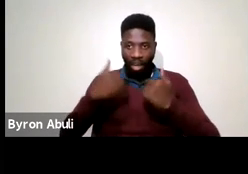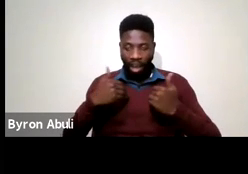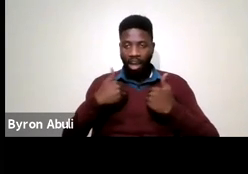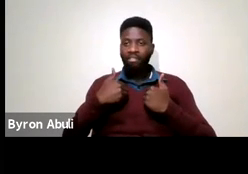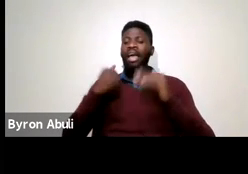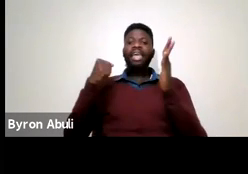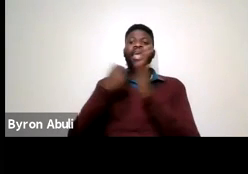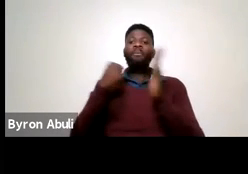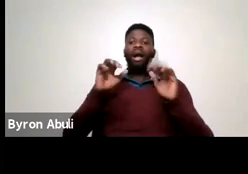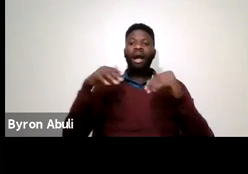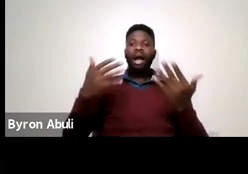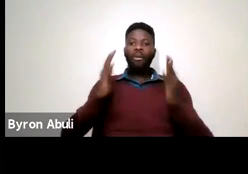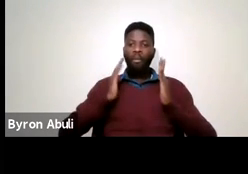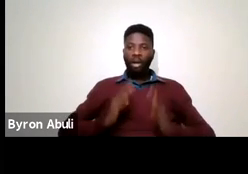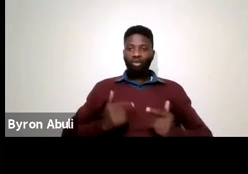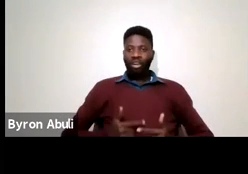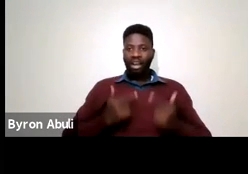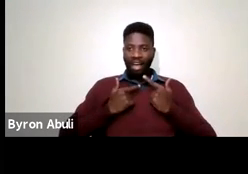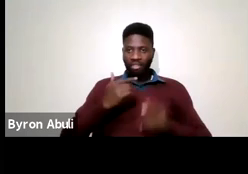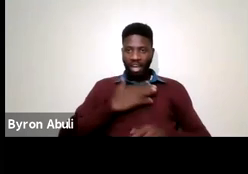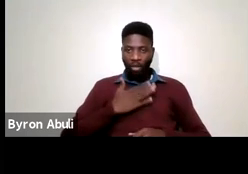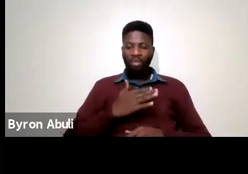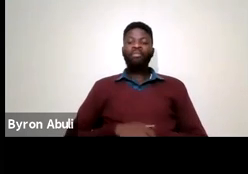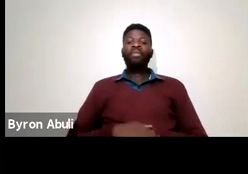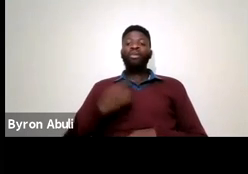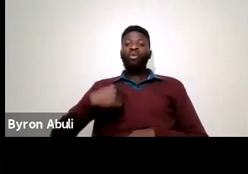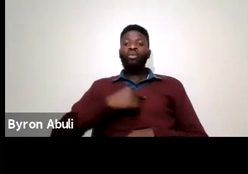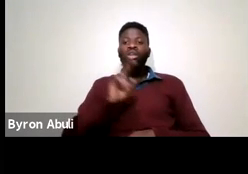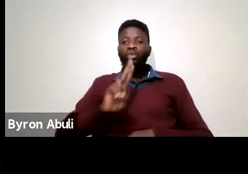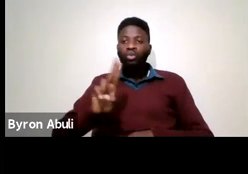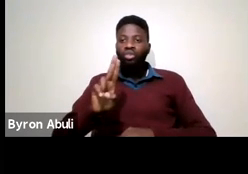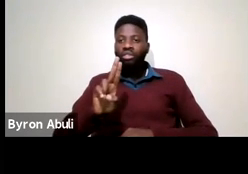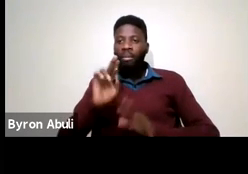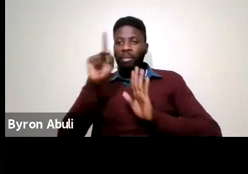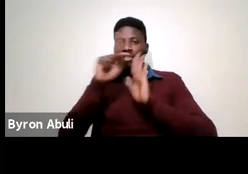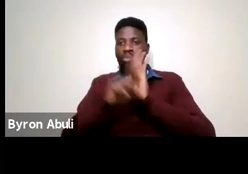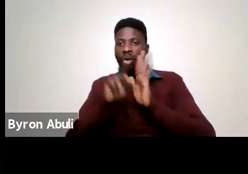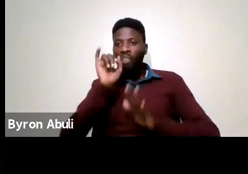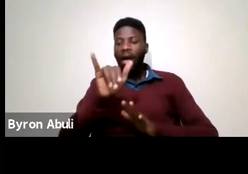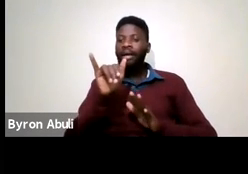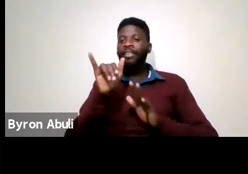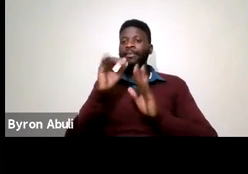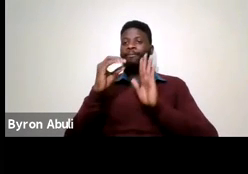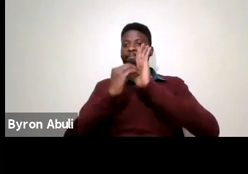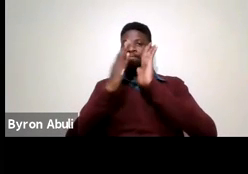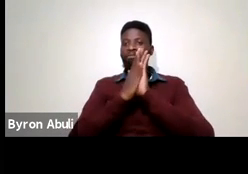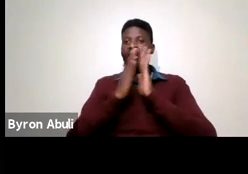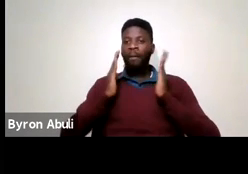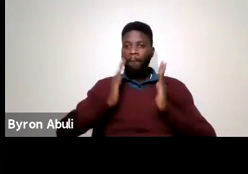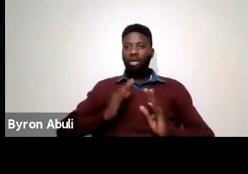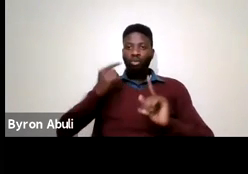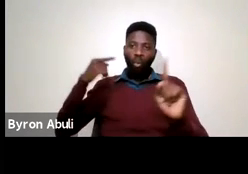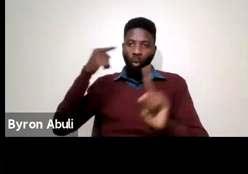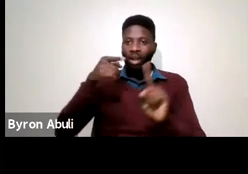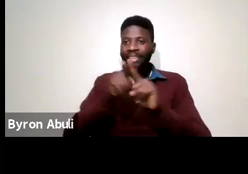personal life plan. How do we use this principle to set our personal goals and create impact in our goals in